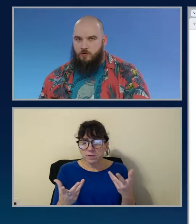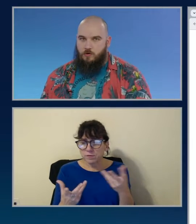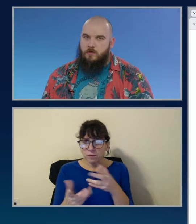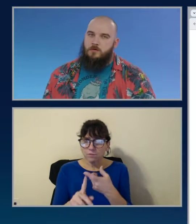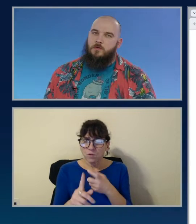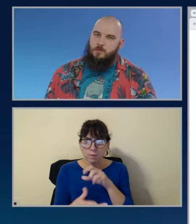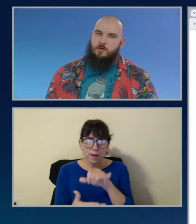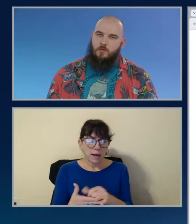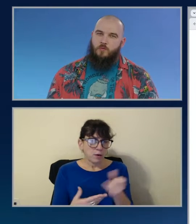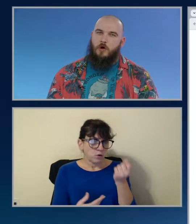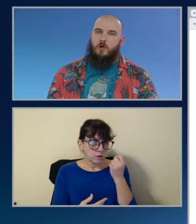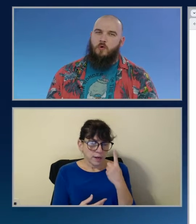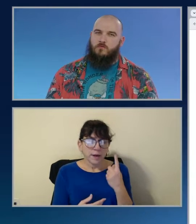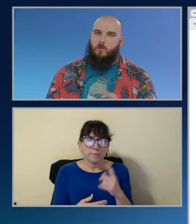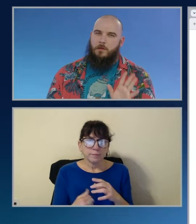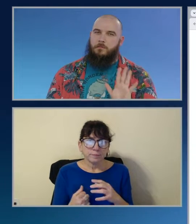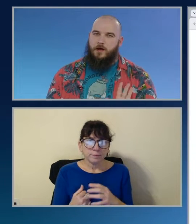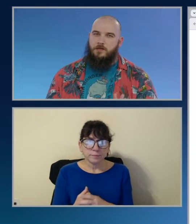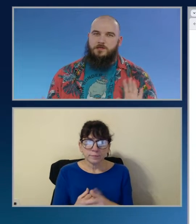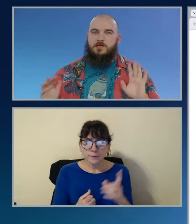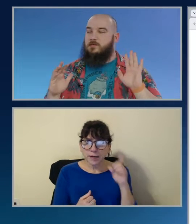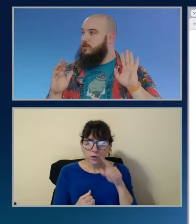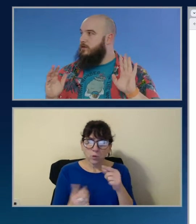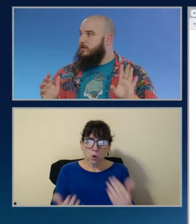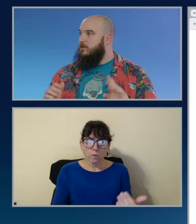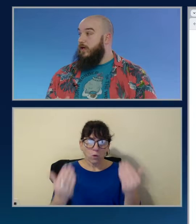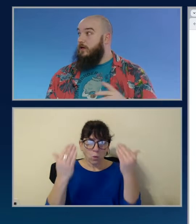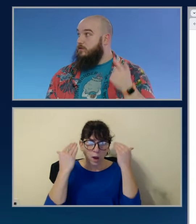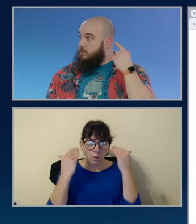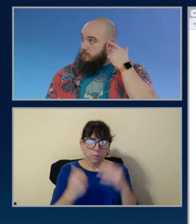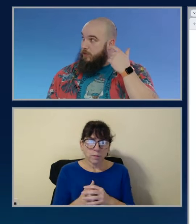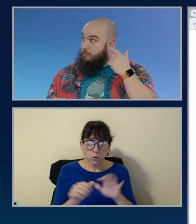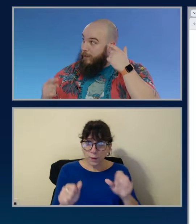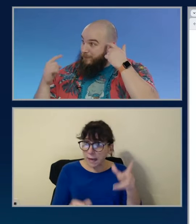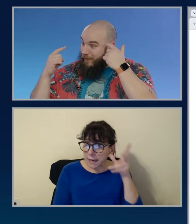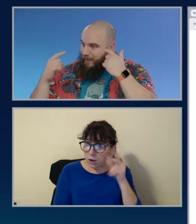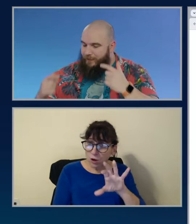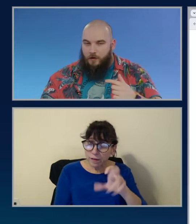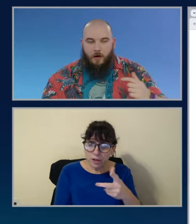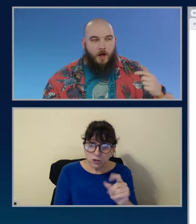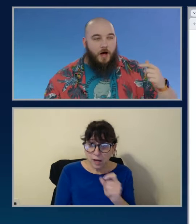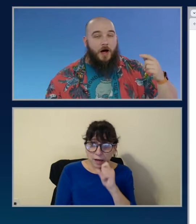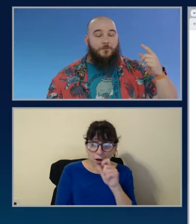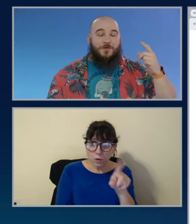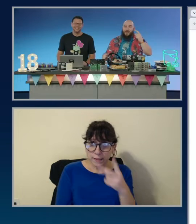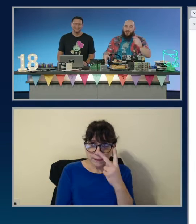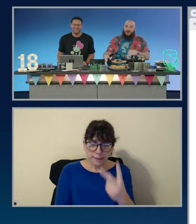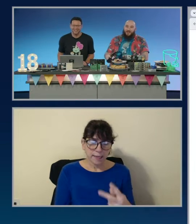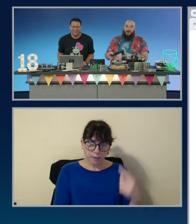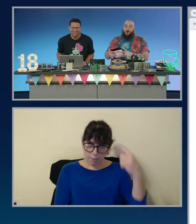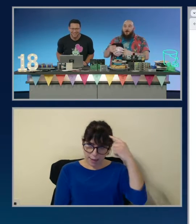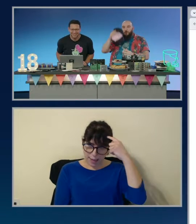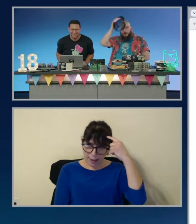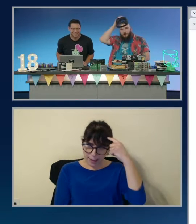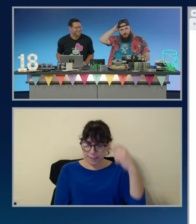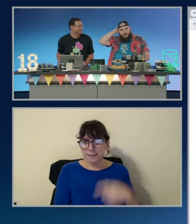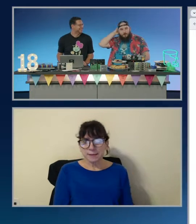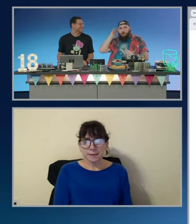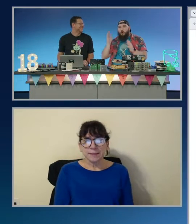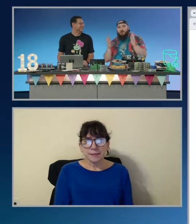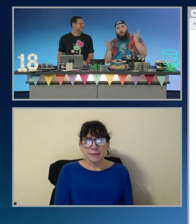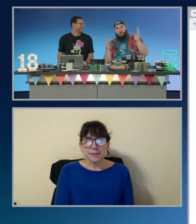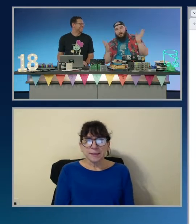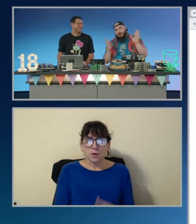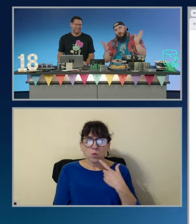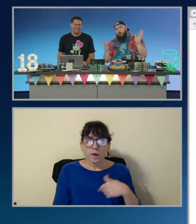I hear you. We're all overwhelmed by it. You can hear the chat? Yeah. Not just see it? In my head. Okay. We're all tend